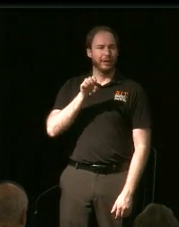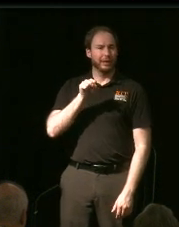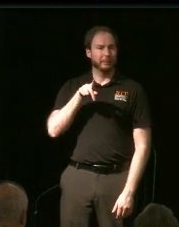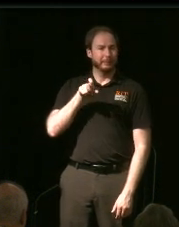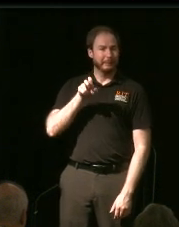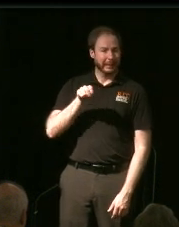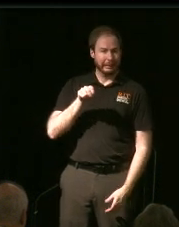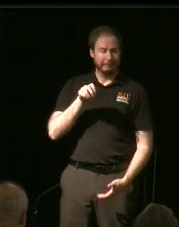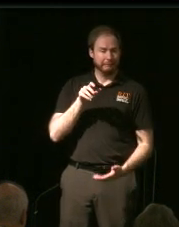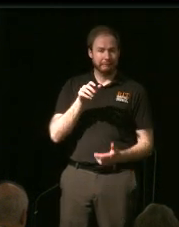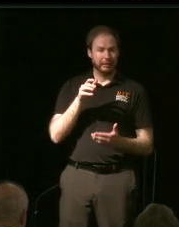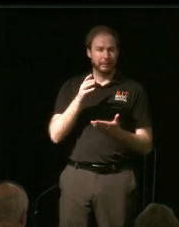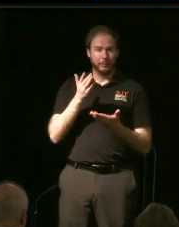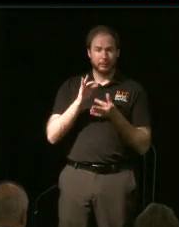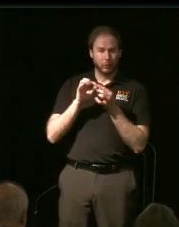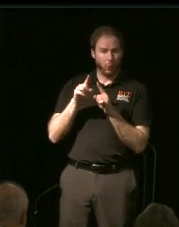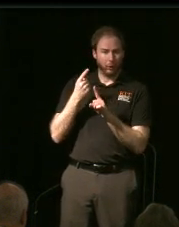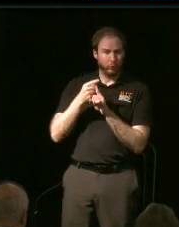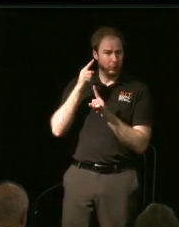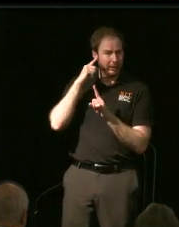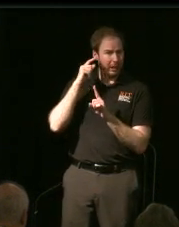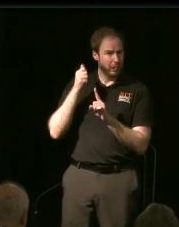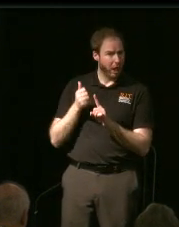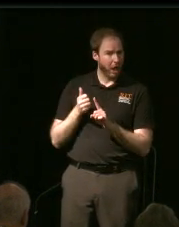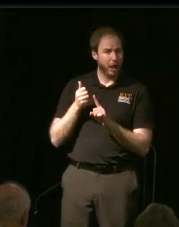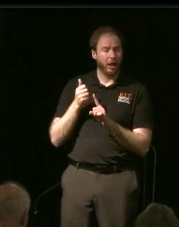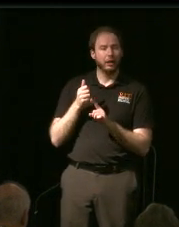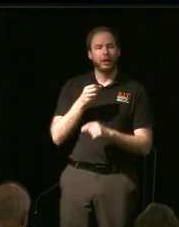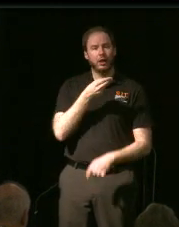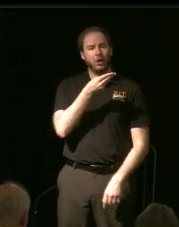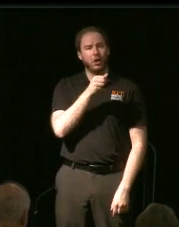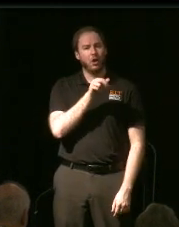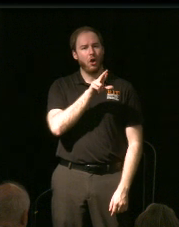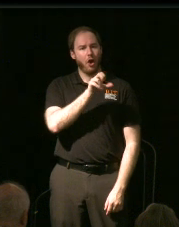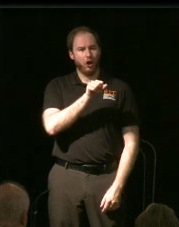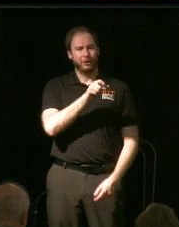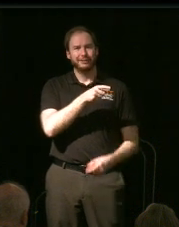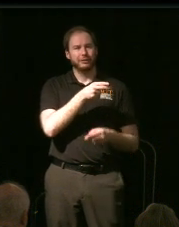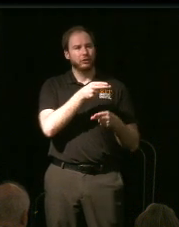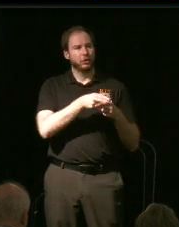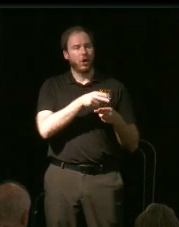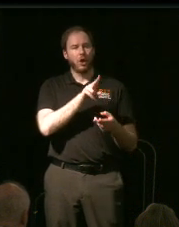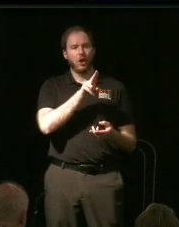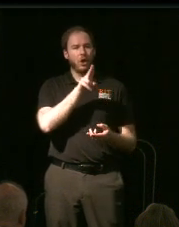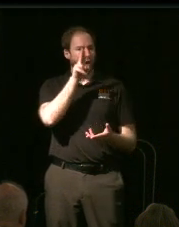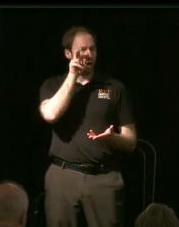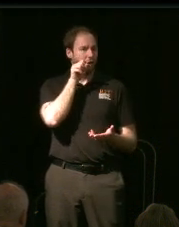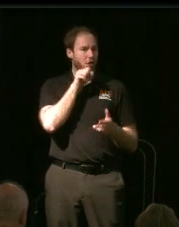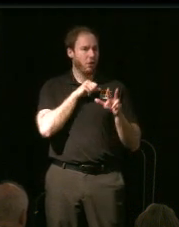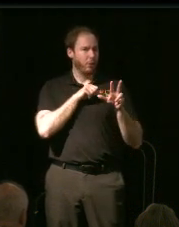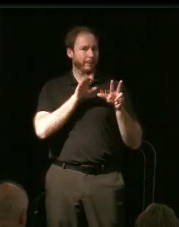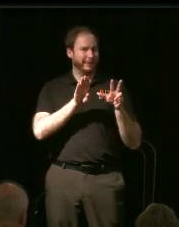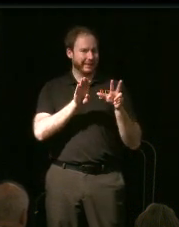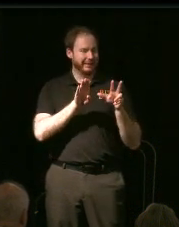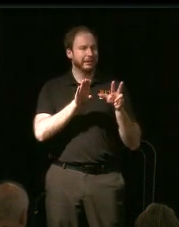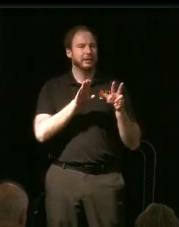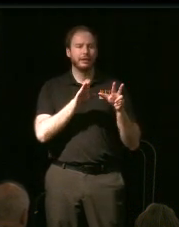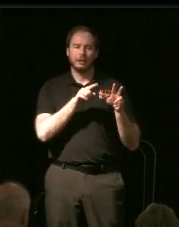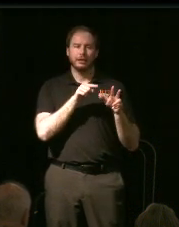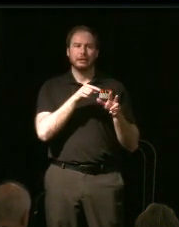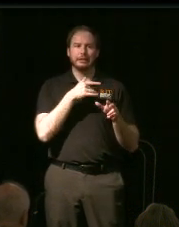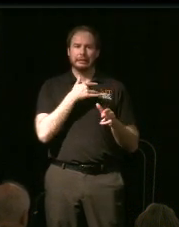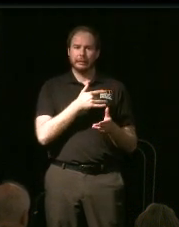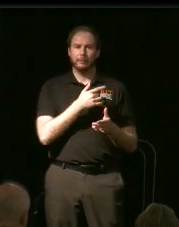are only hearing loss genes. And then HARS, which people have called Usher 3B, has only been described in